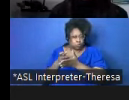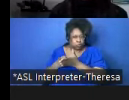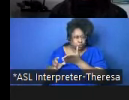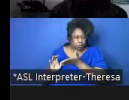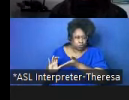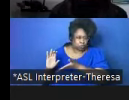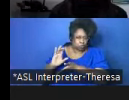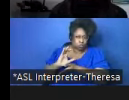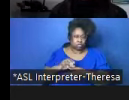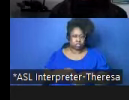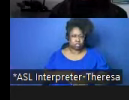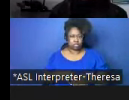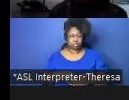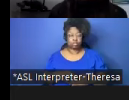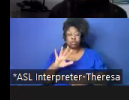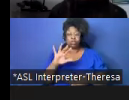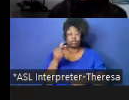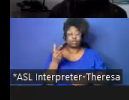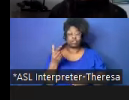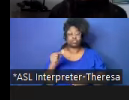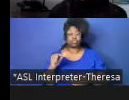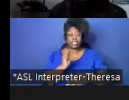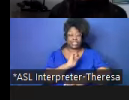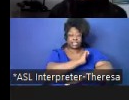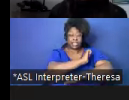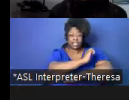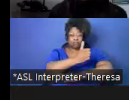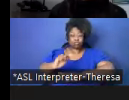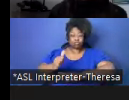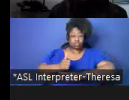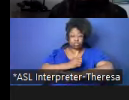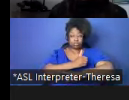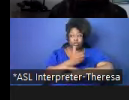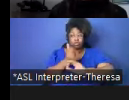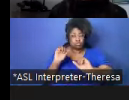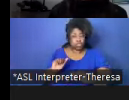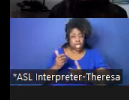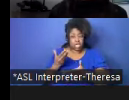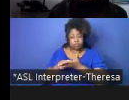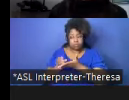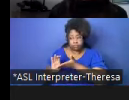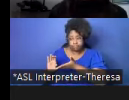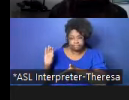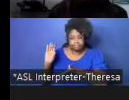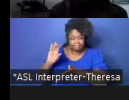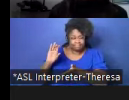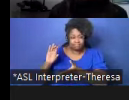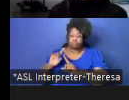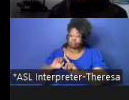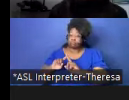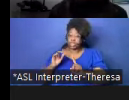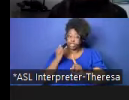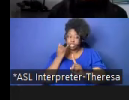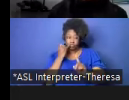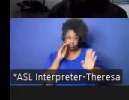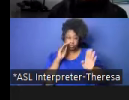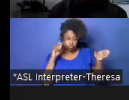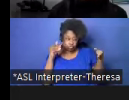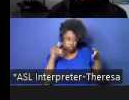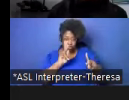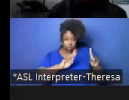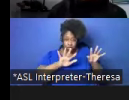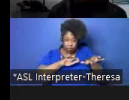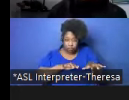green infrastructure, you can make that investment, but if you're focused on the public right-of-way, you have to compete with